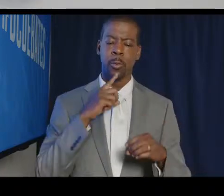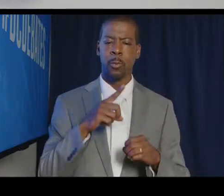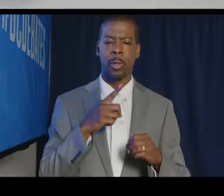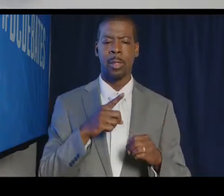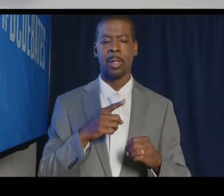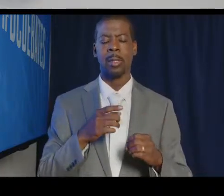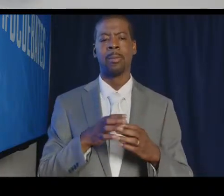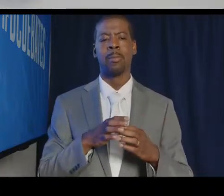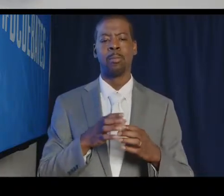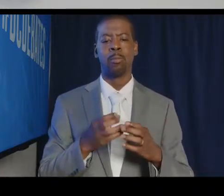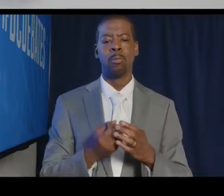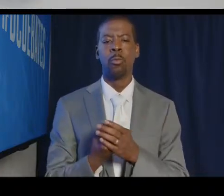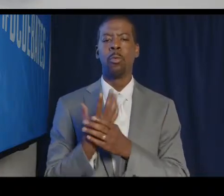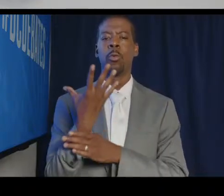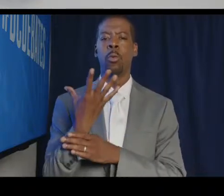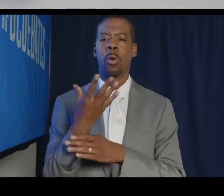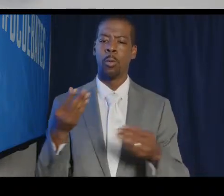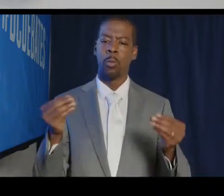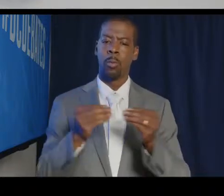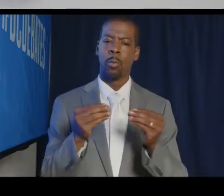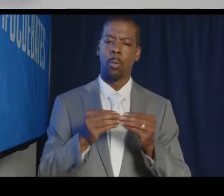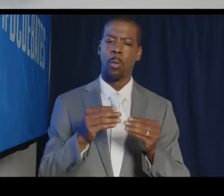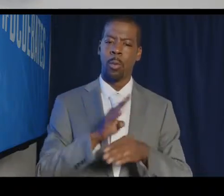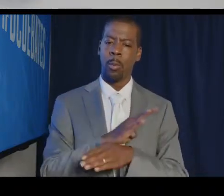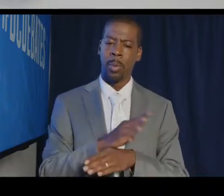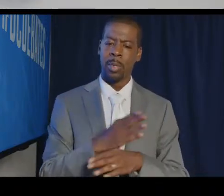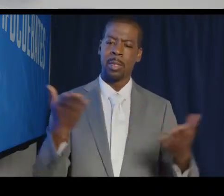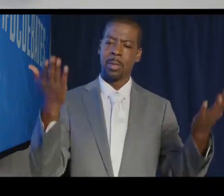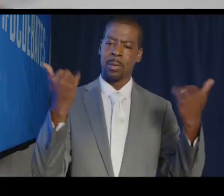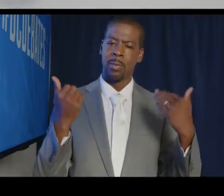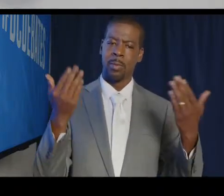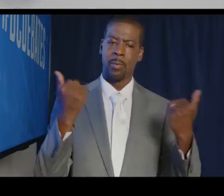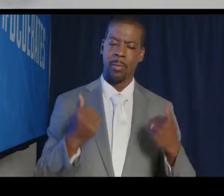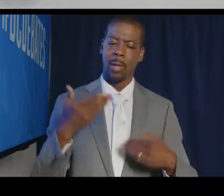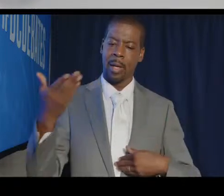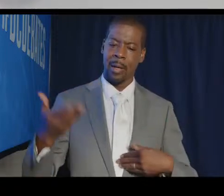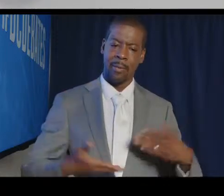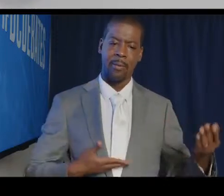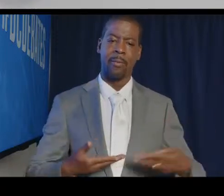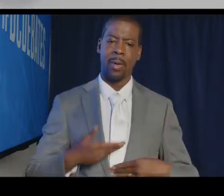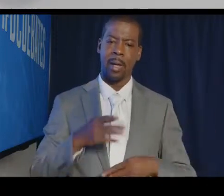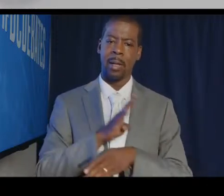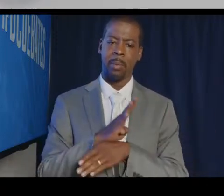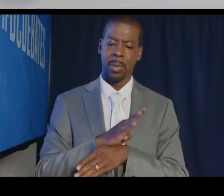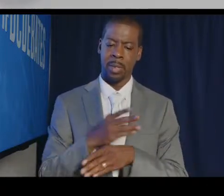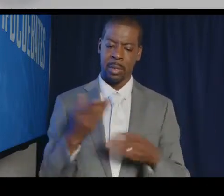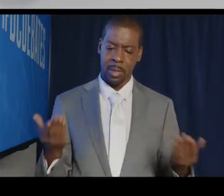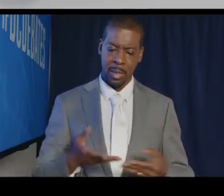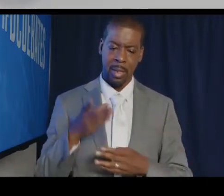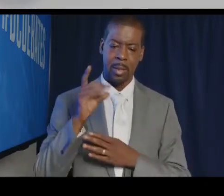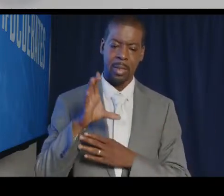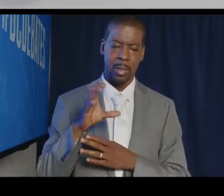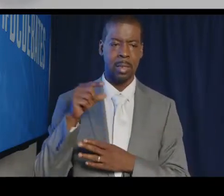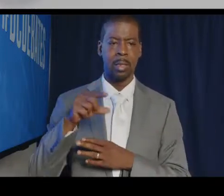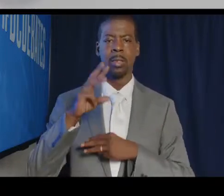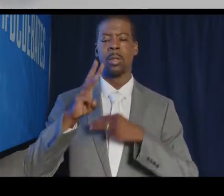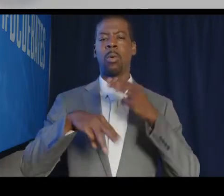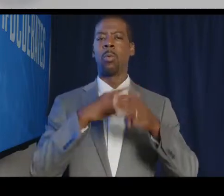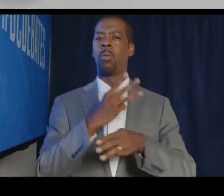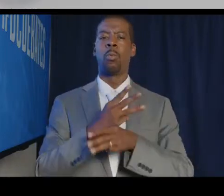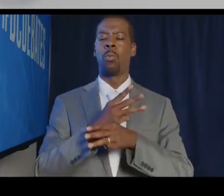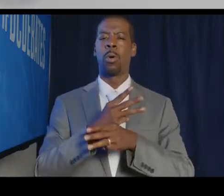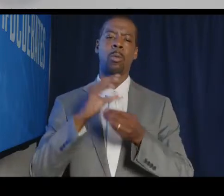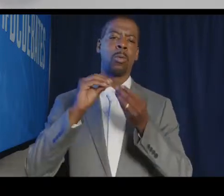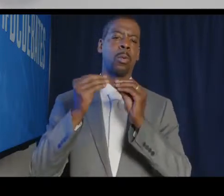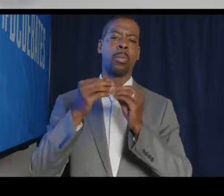bring more income in, bringing more businesses into the district, to turn district into a world-class city, as it should be, a world-class state, and